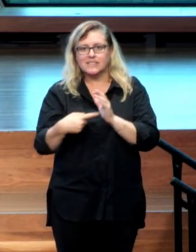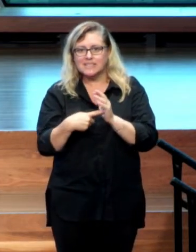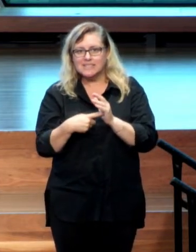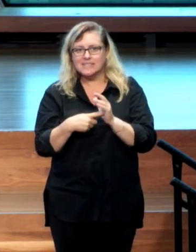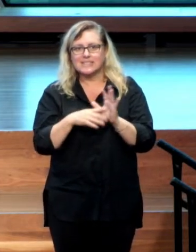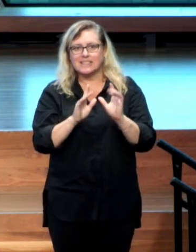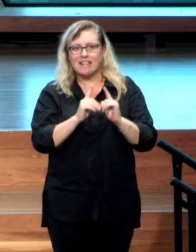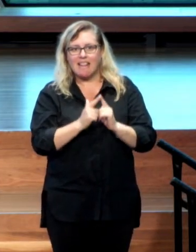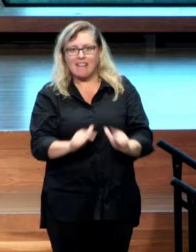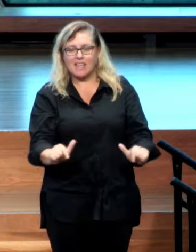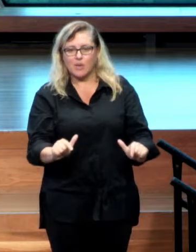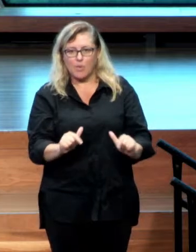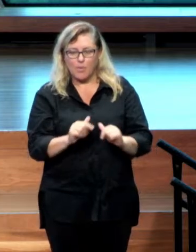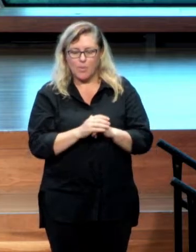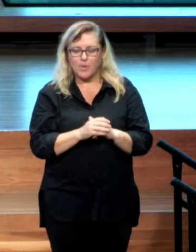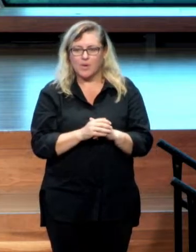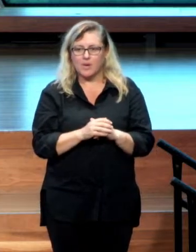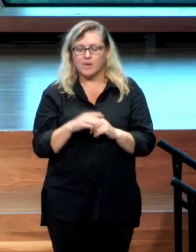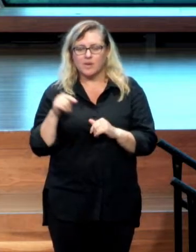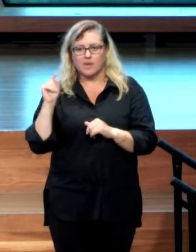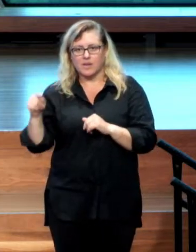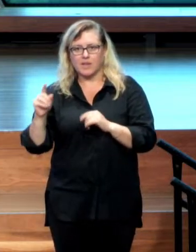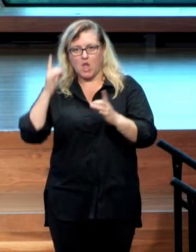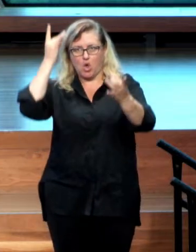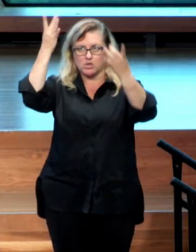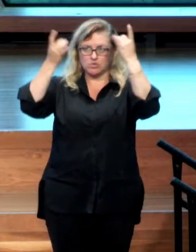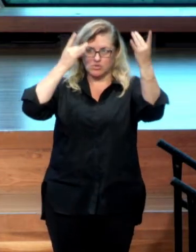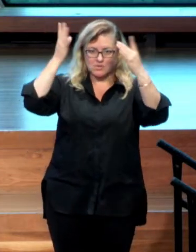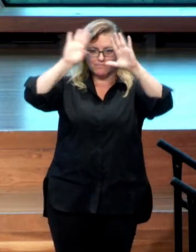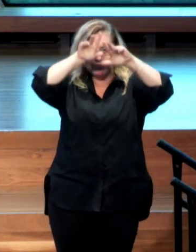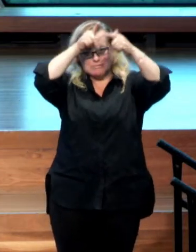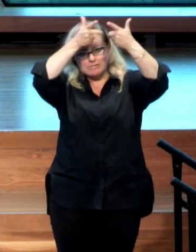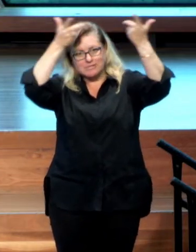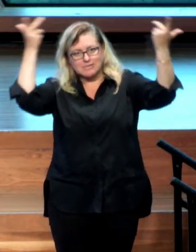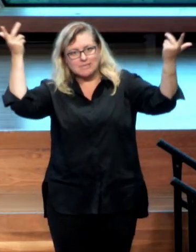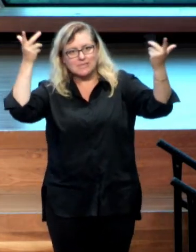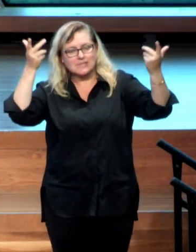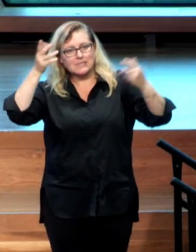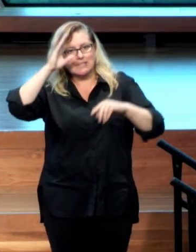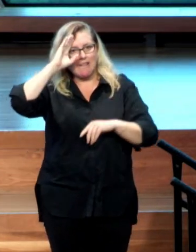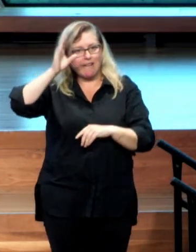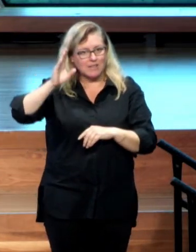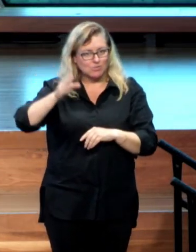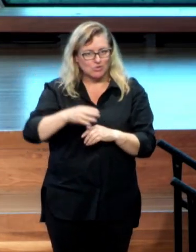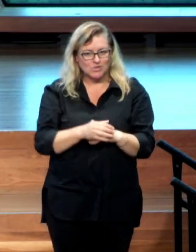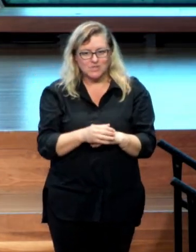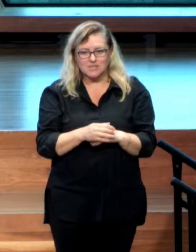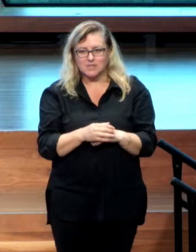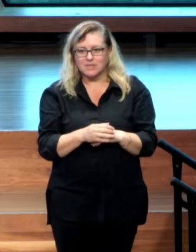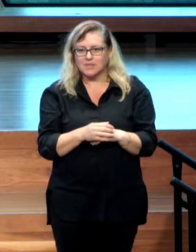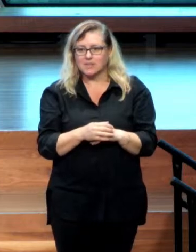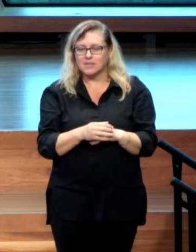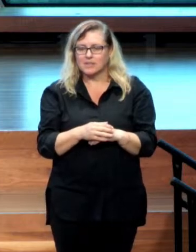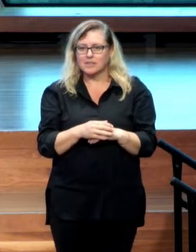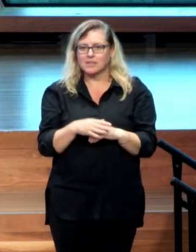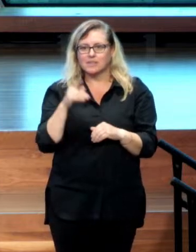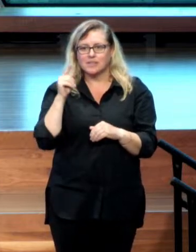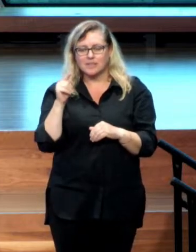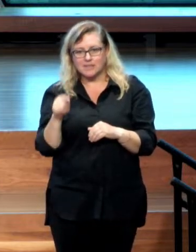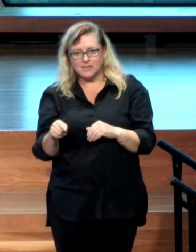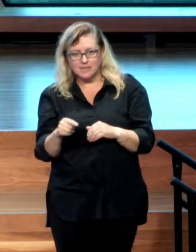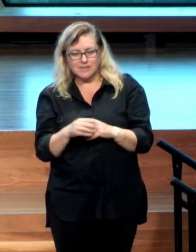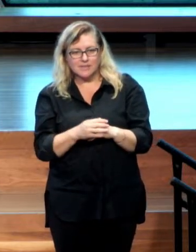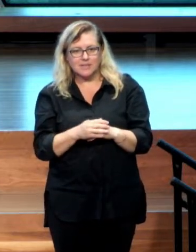published by Giramondo Publishing, Astronomy, Sky Country by Carly Noon and Crystal De Napoli, Thames and Hudson, Australia,